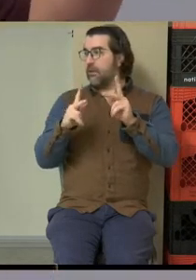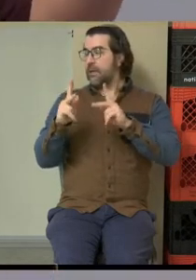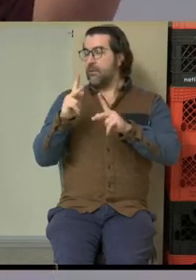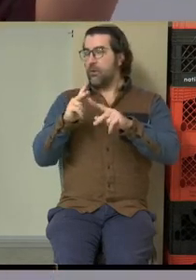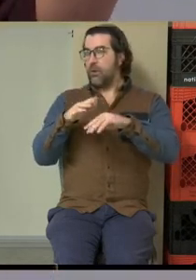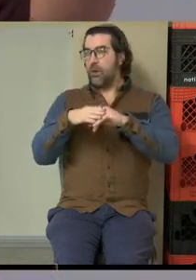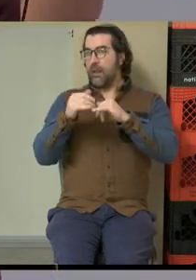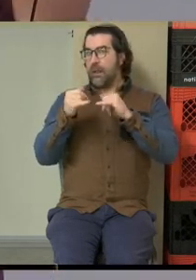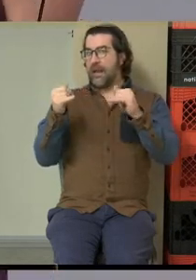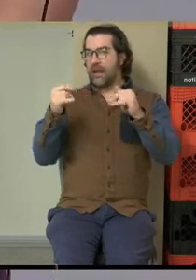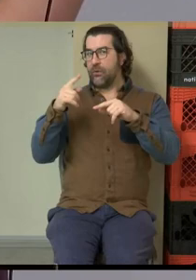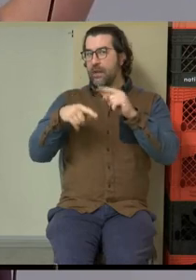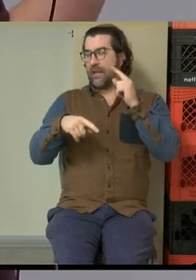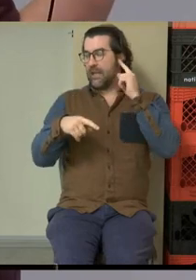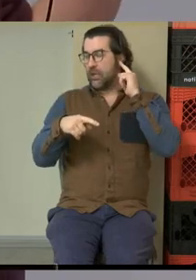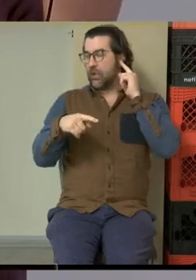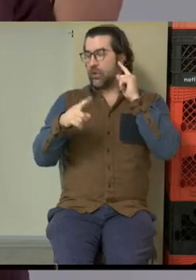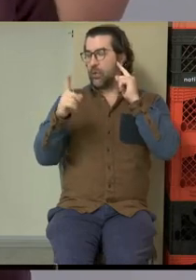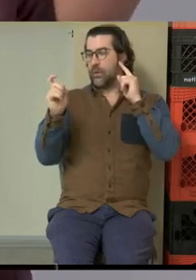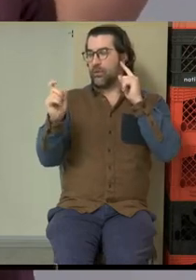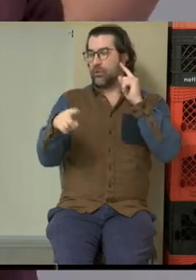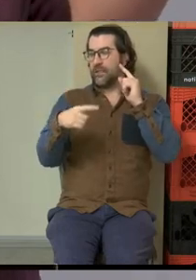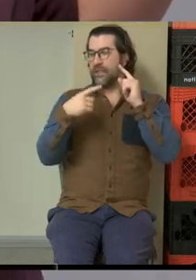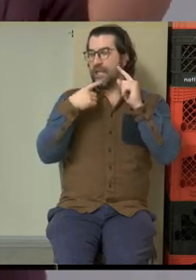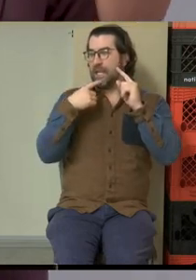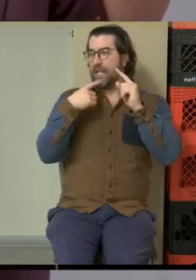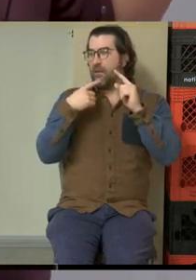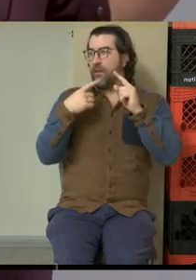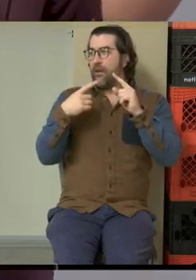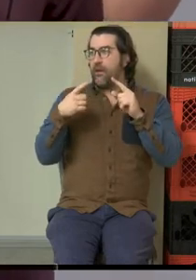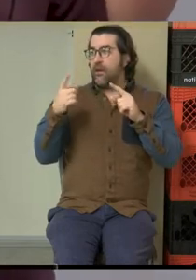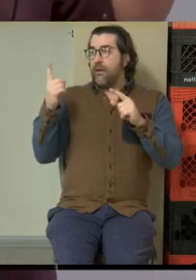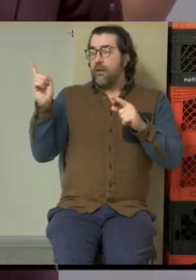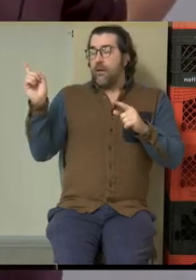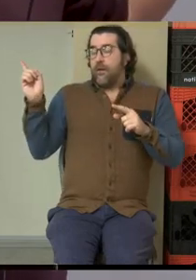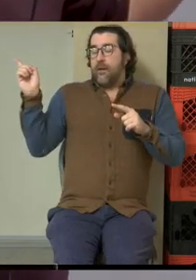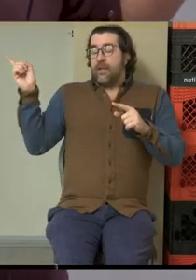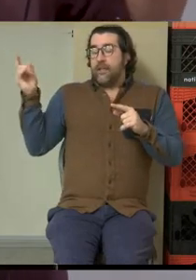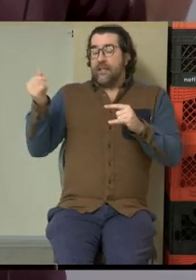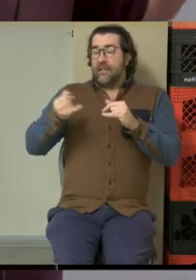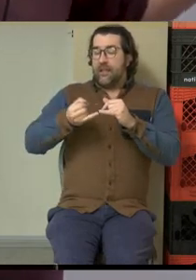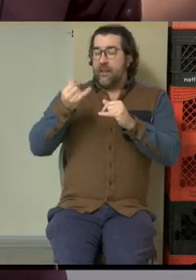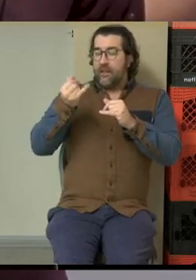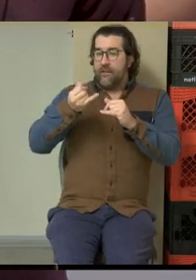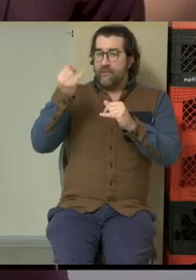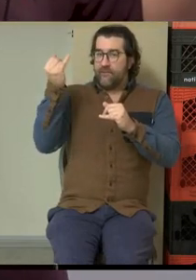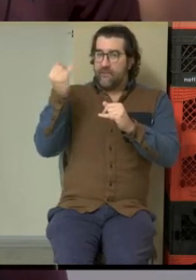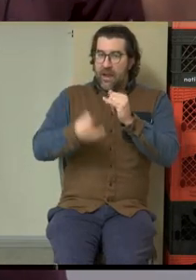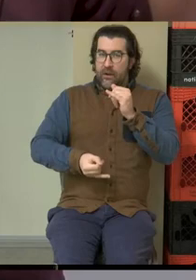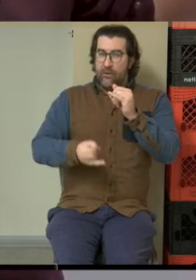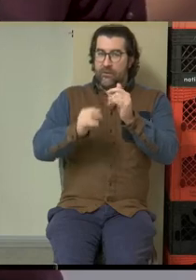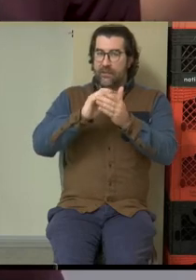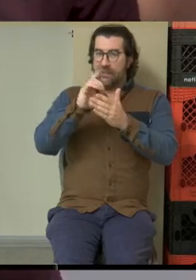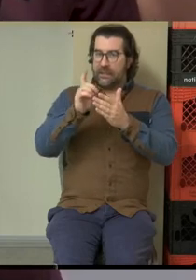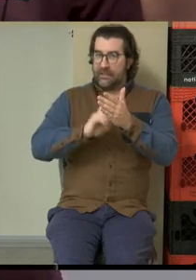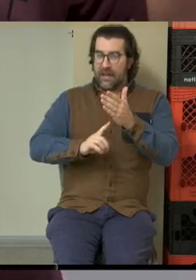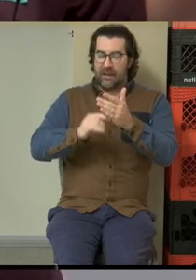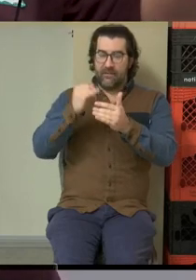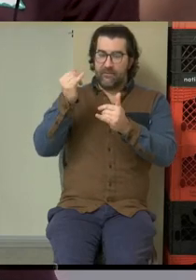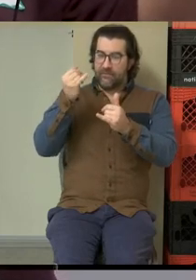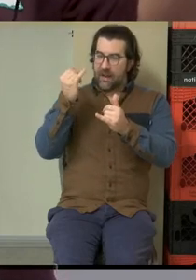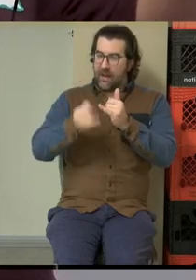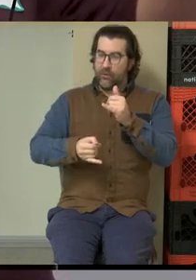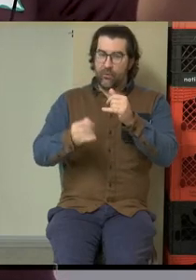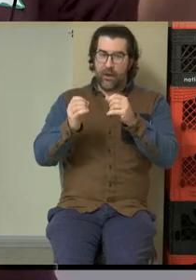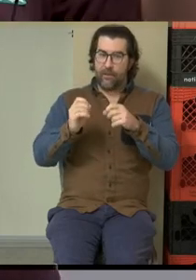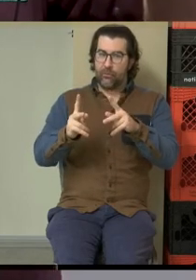who can't hear, the question is whether this is the final final design, final opportunity to